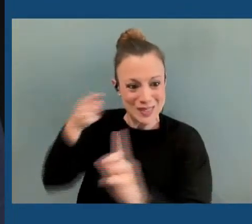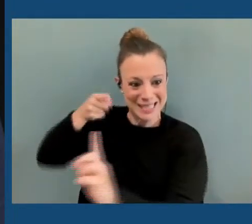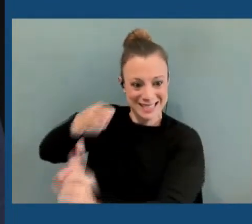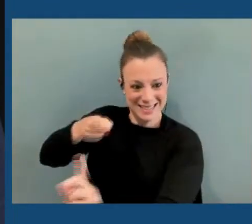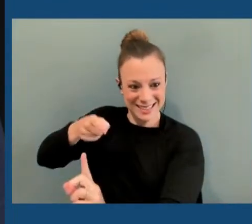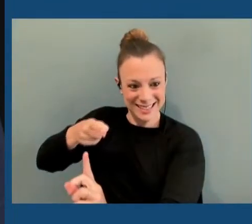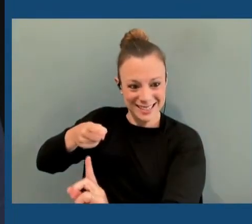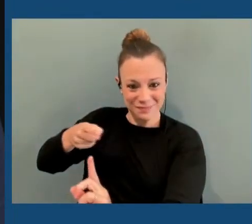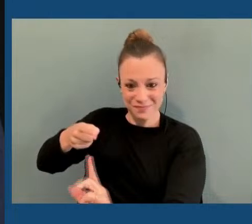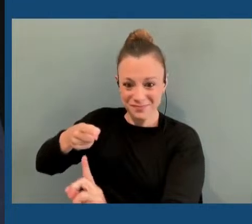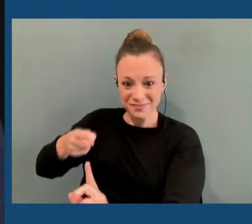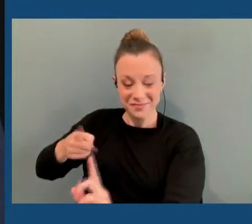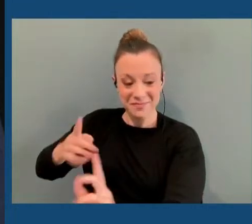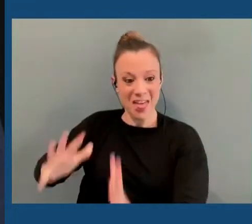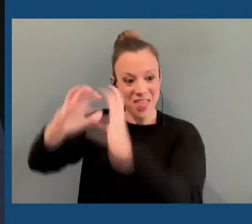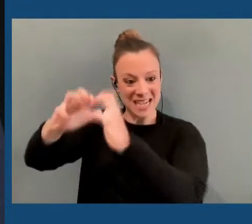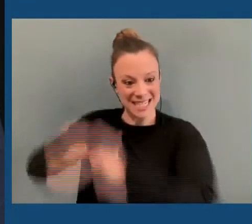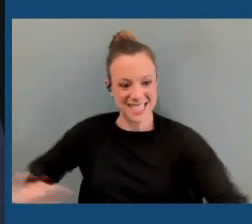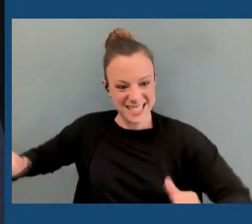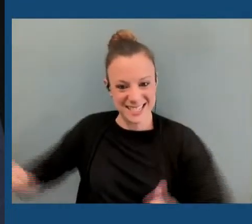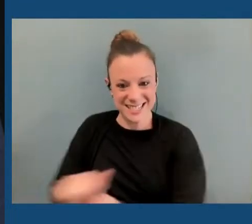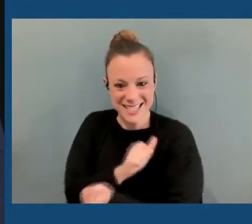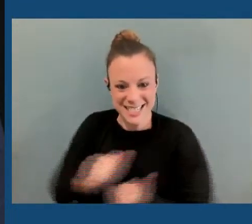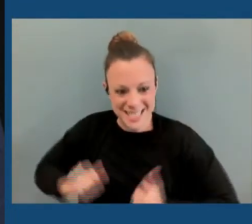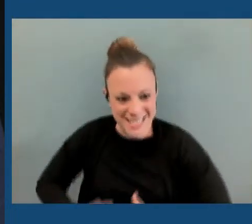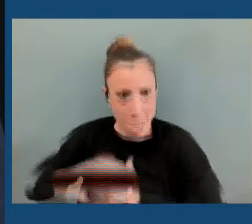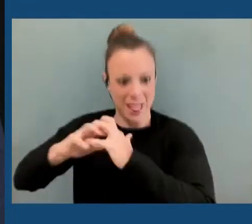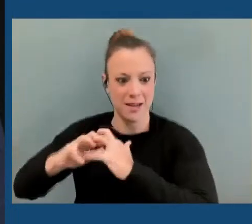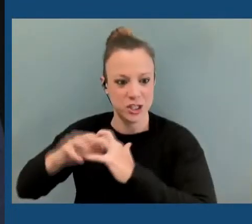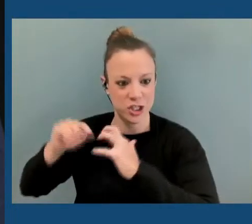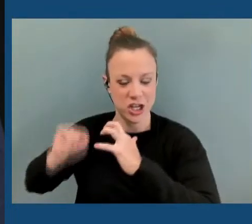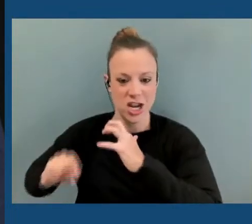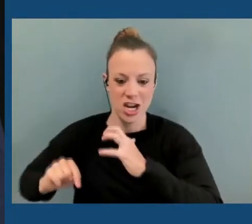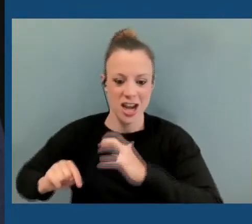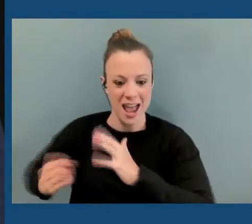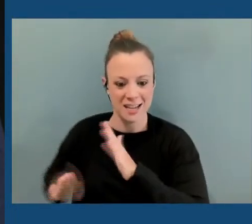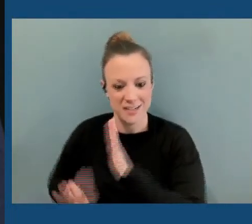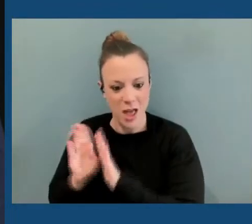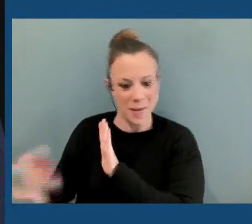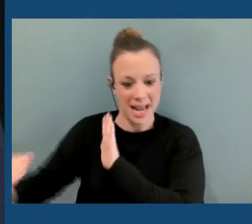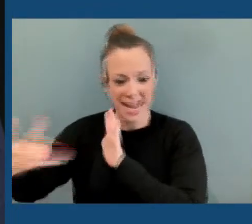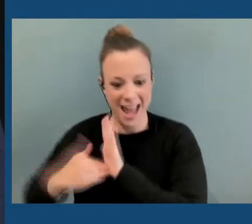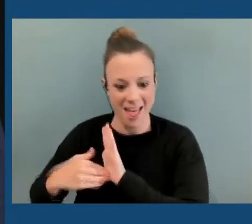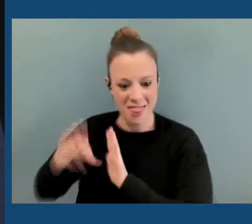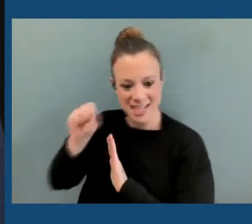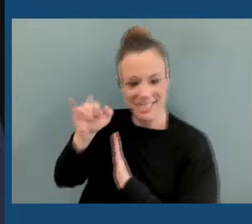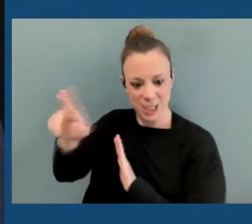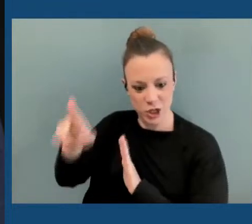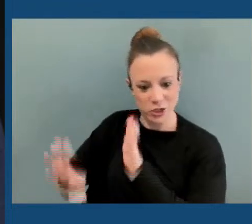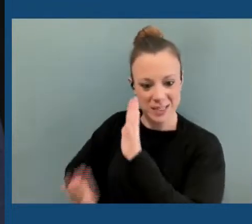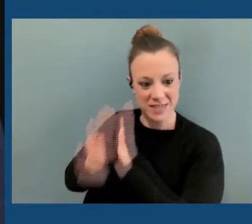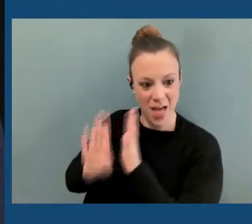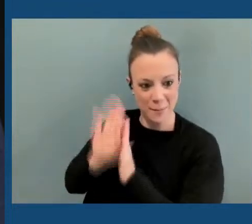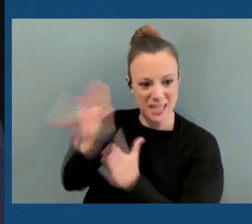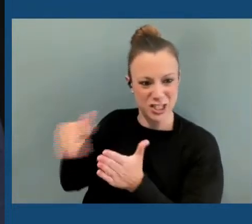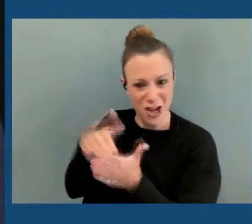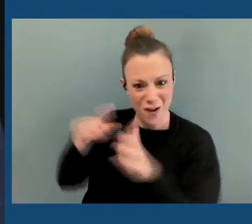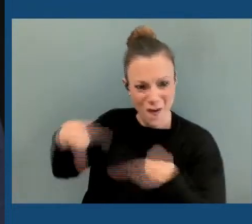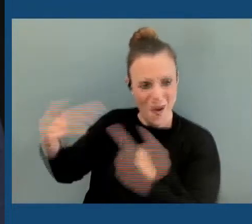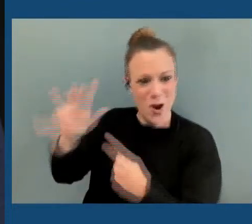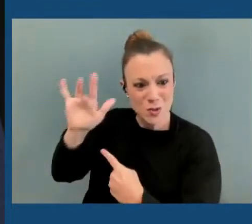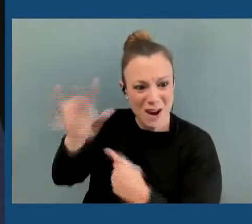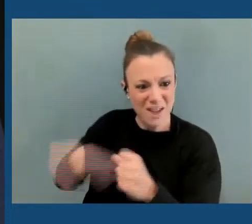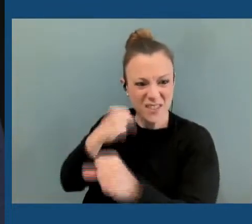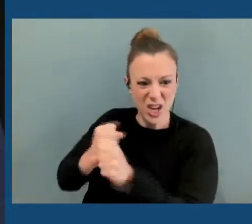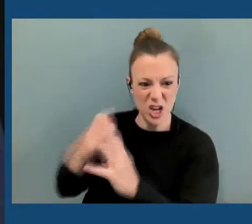and redevelopment of the Syracuse Developmental Center after 25 years of being shut down,